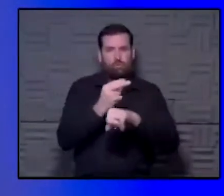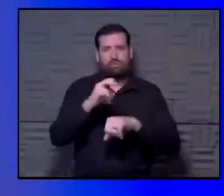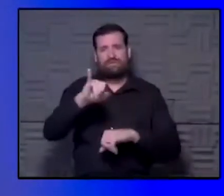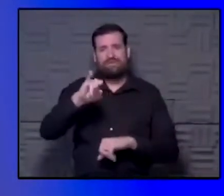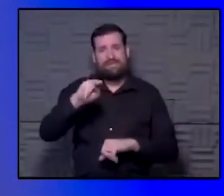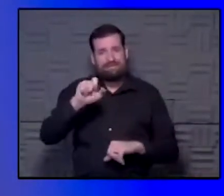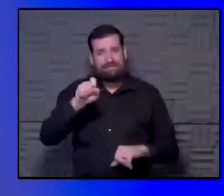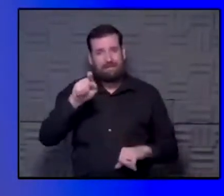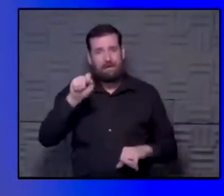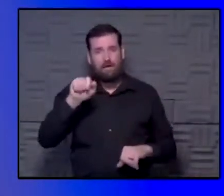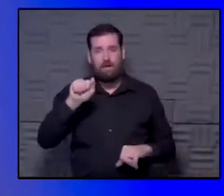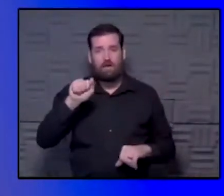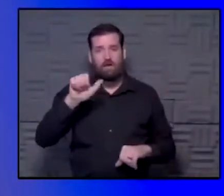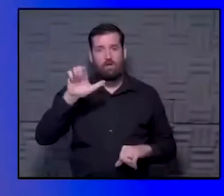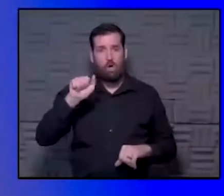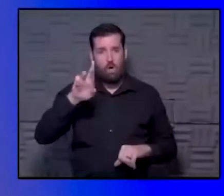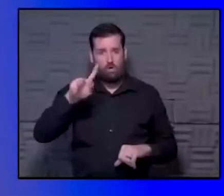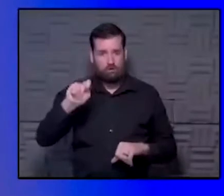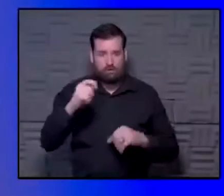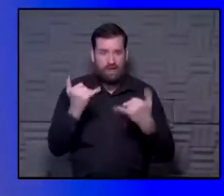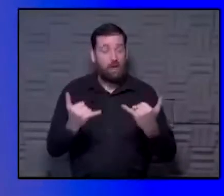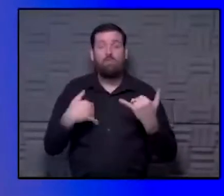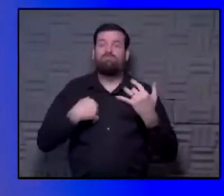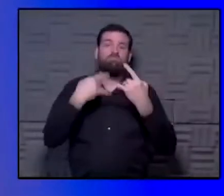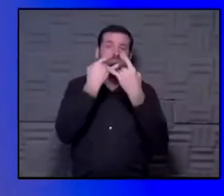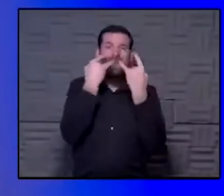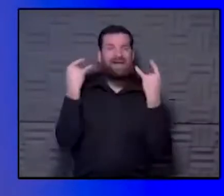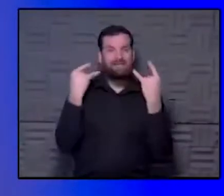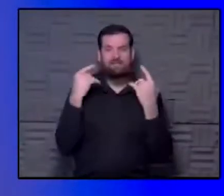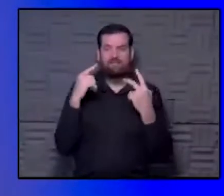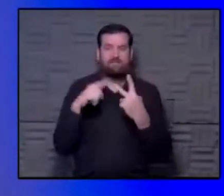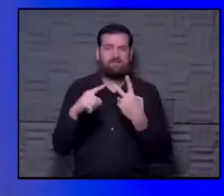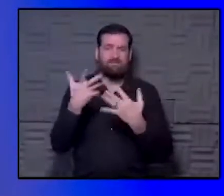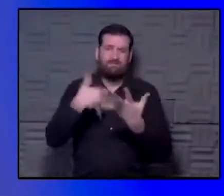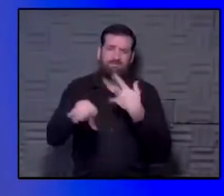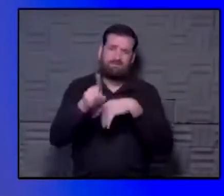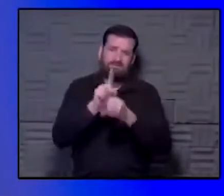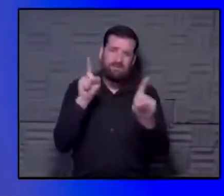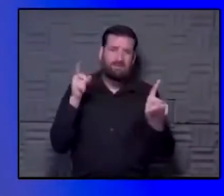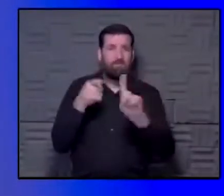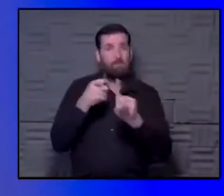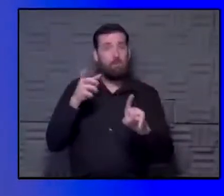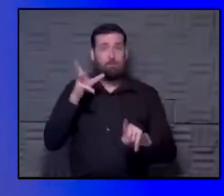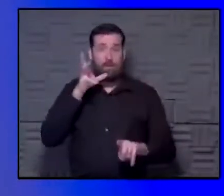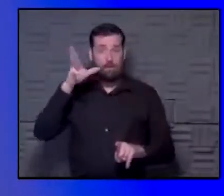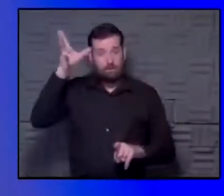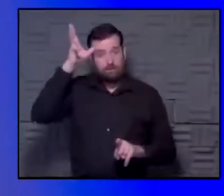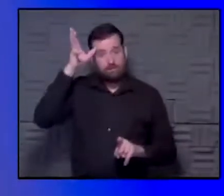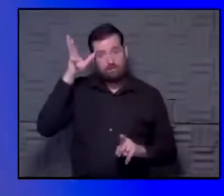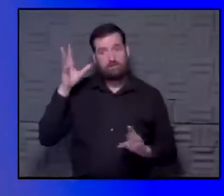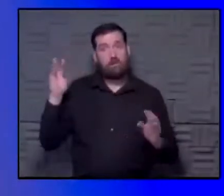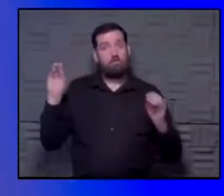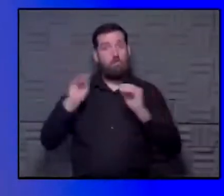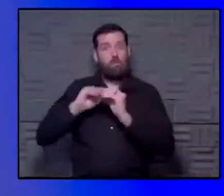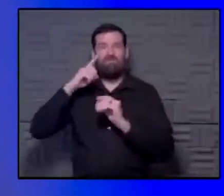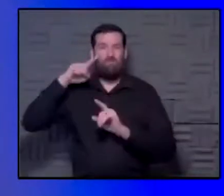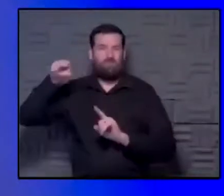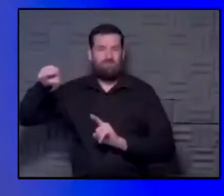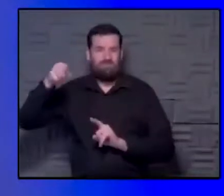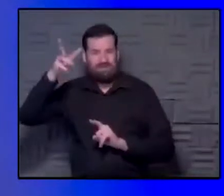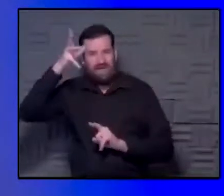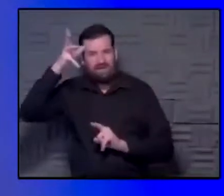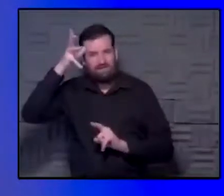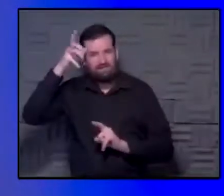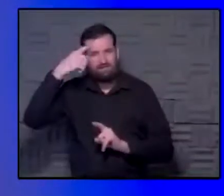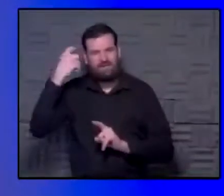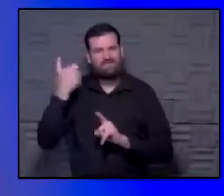things. When we we wore masks and social distance from my parents, more so for my dad, because